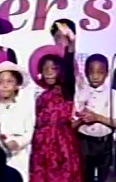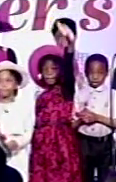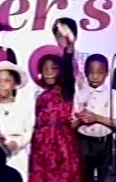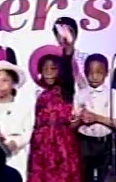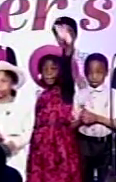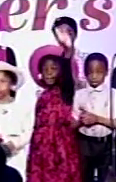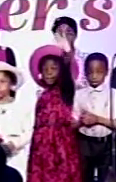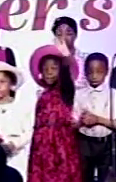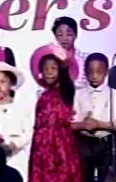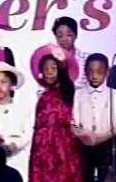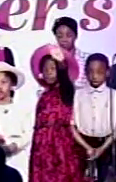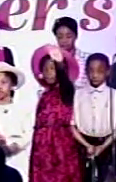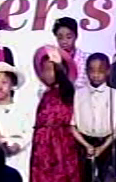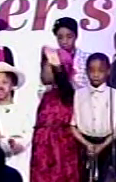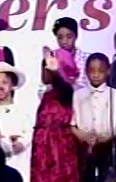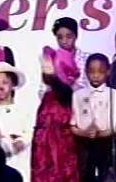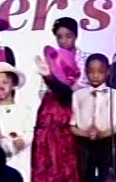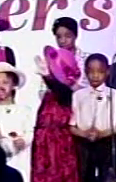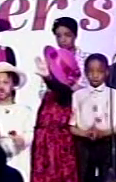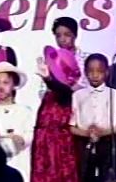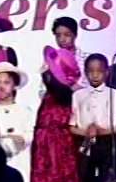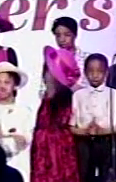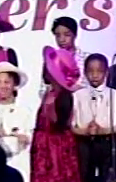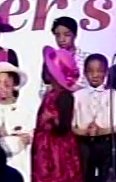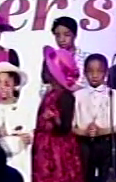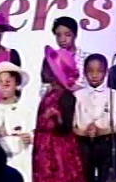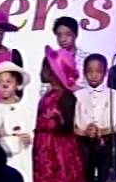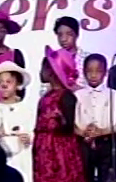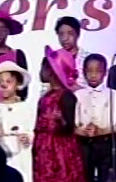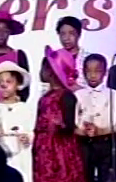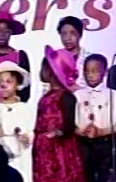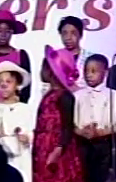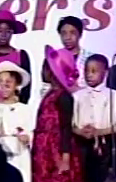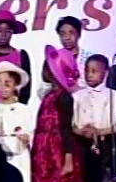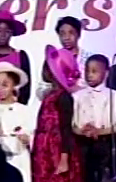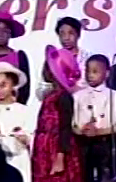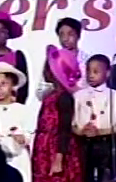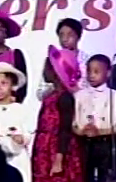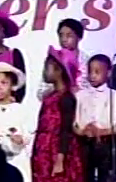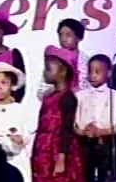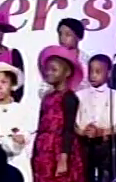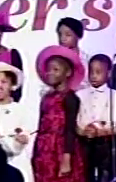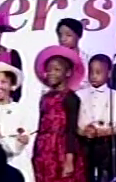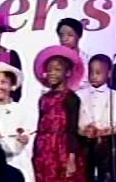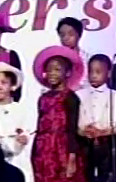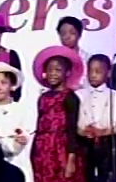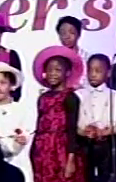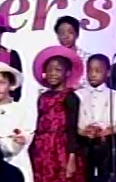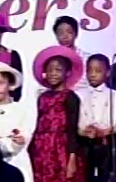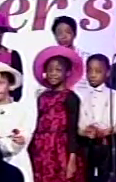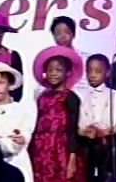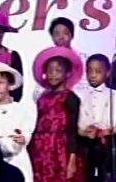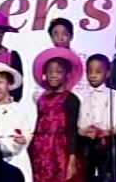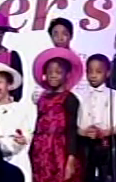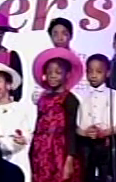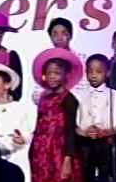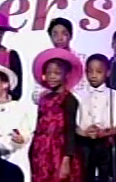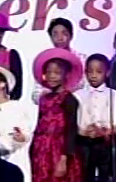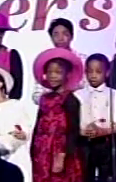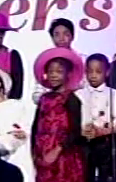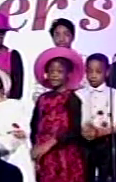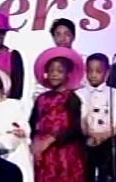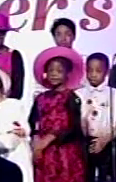they have given, we thank you. For the women who struggle with fertility, for those women